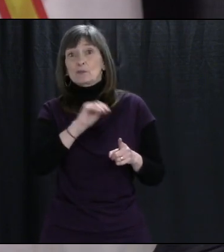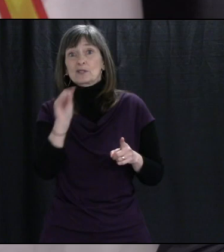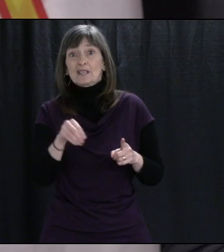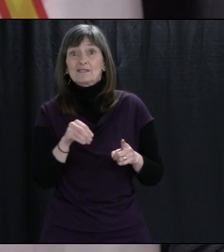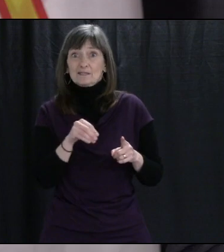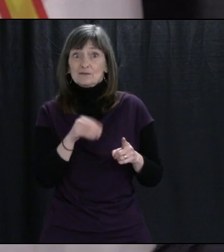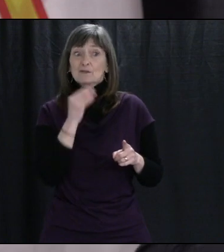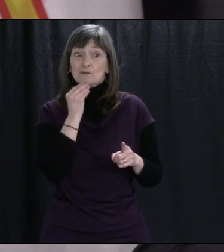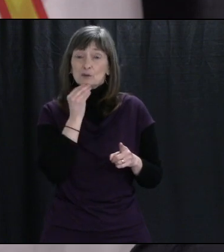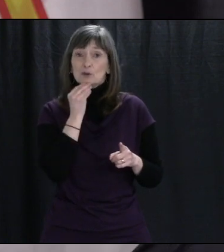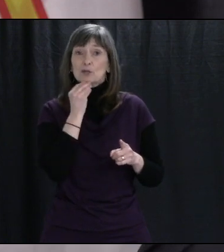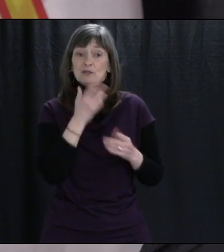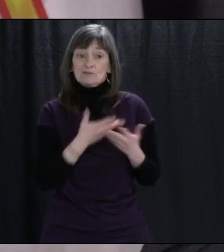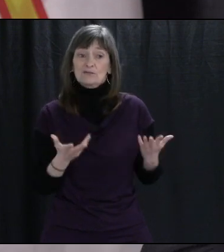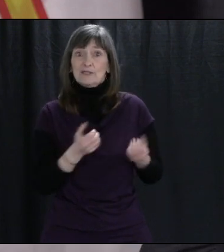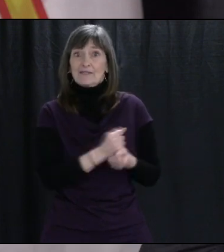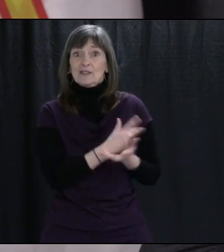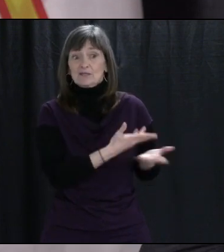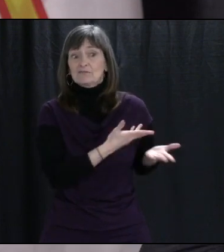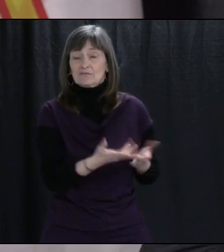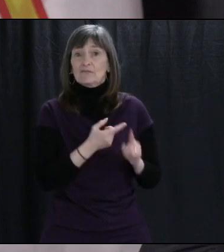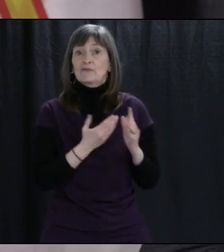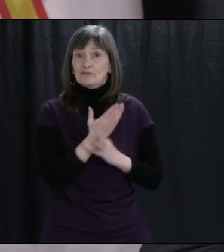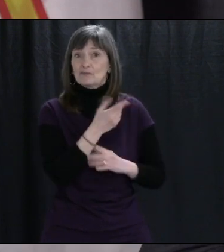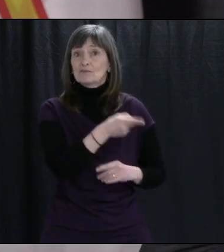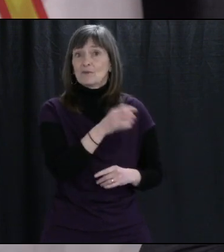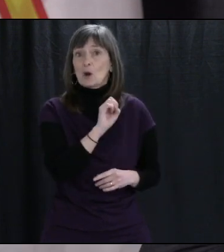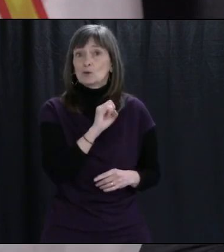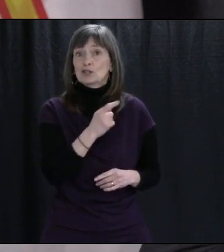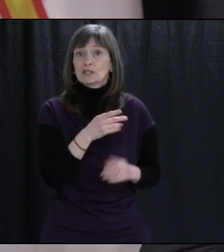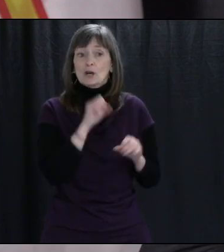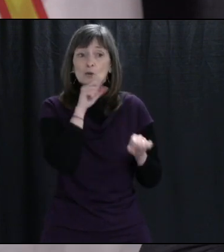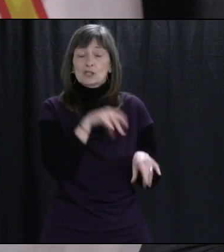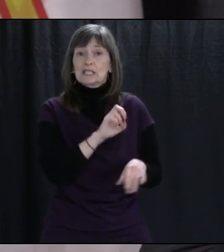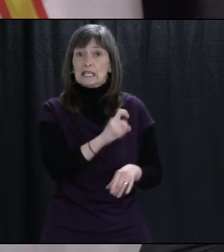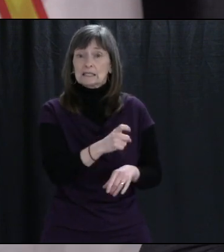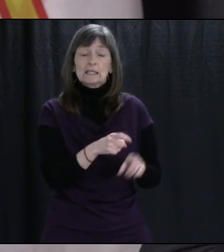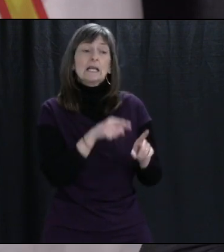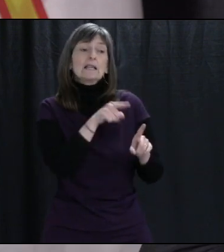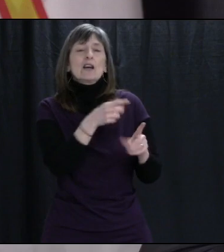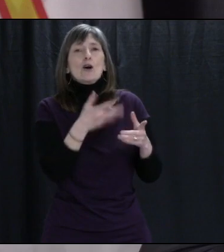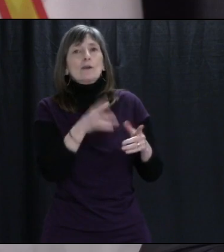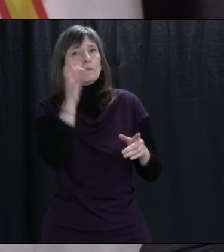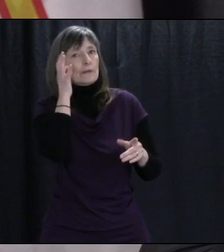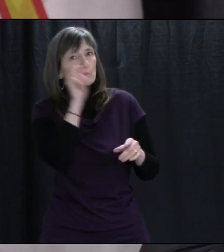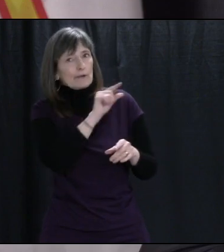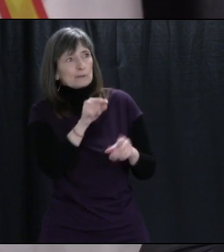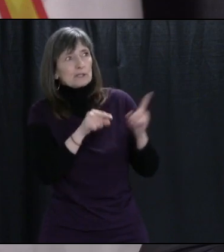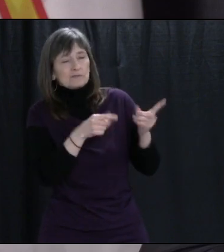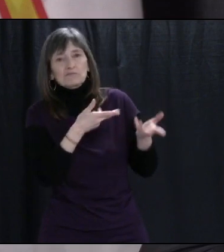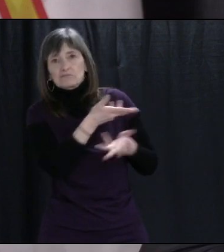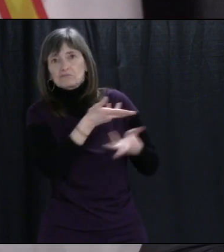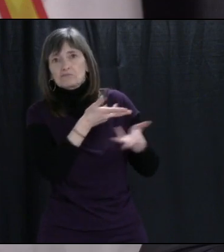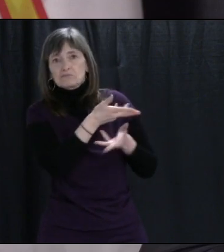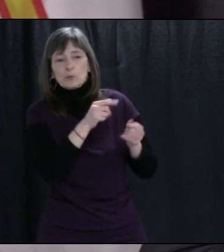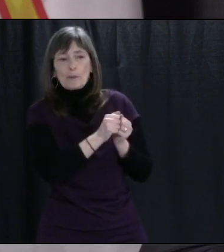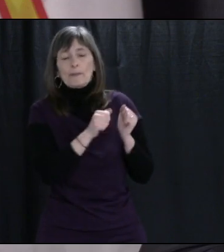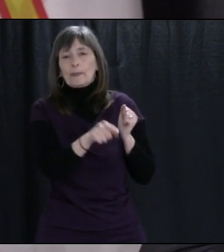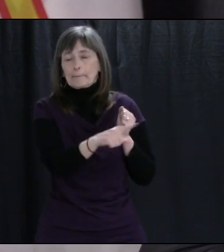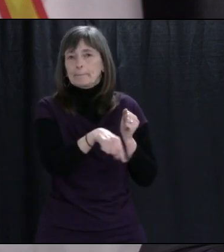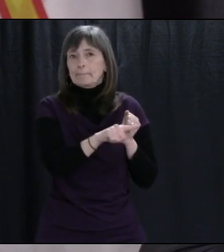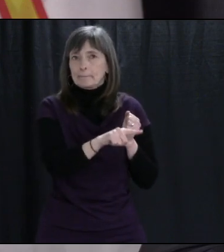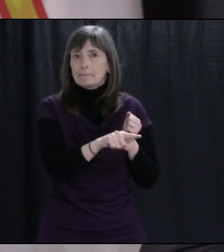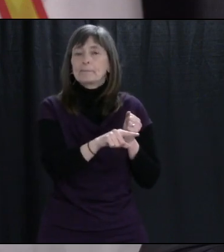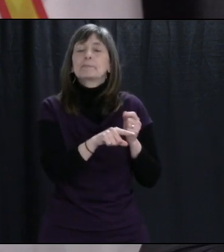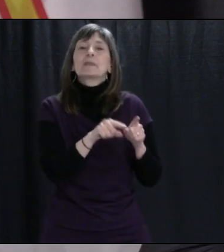so right now we'll continue to work with them. I know they are working with Transport Canada and the Department of Finance in Ottawa. They've